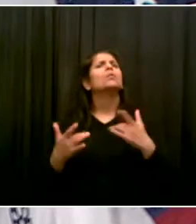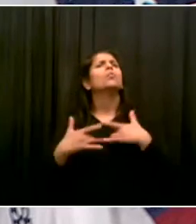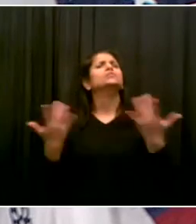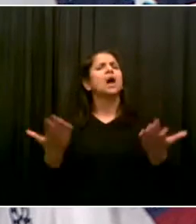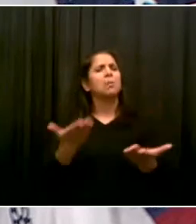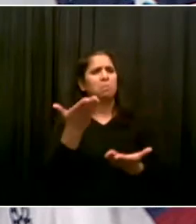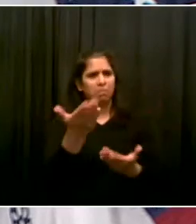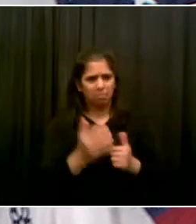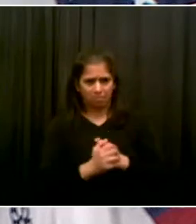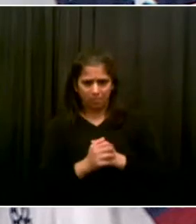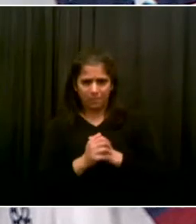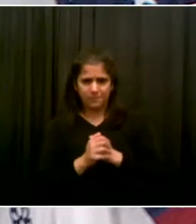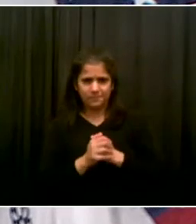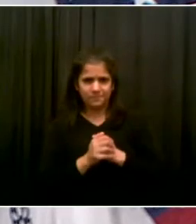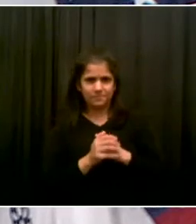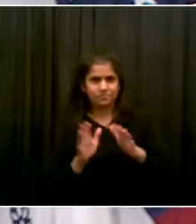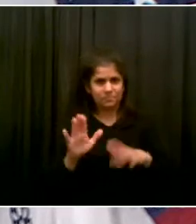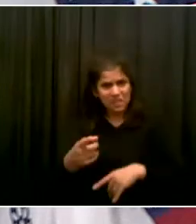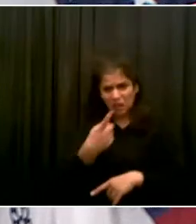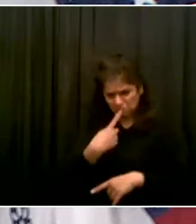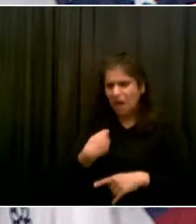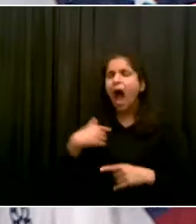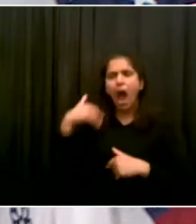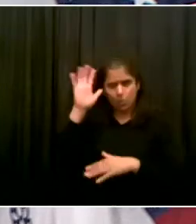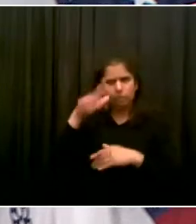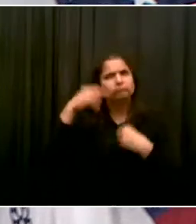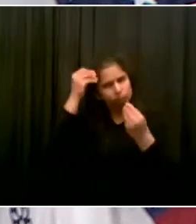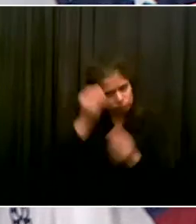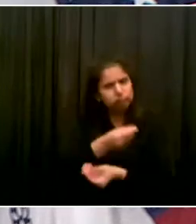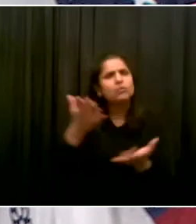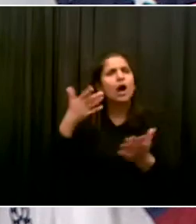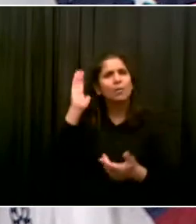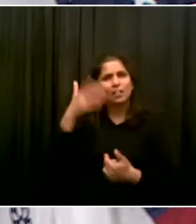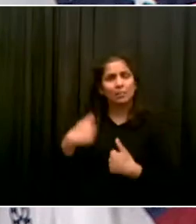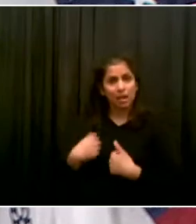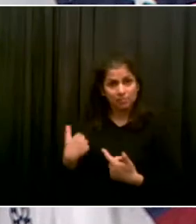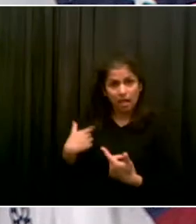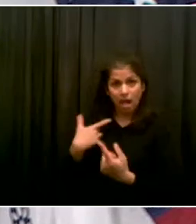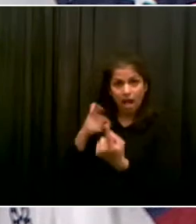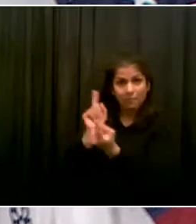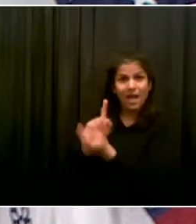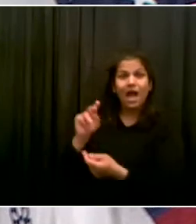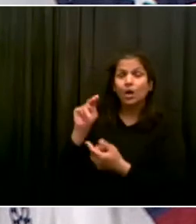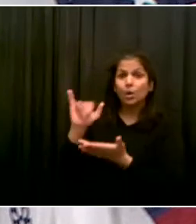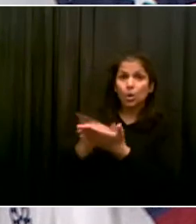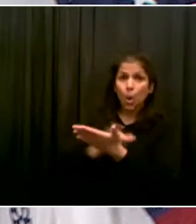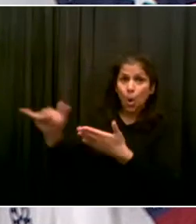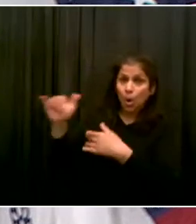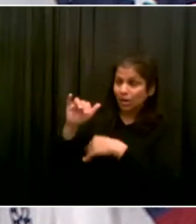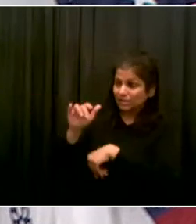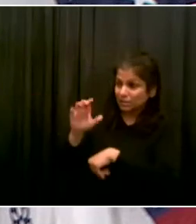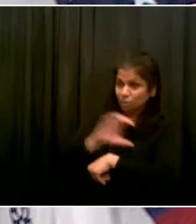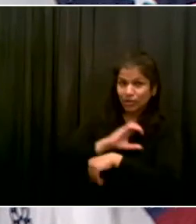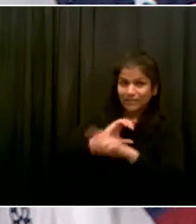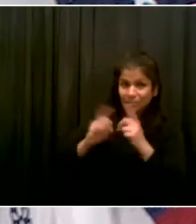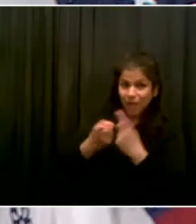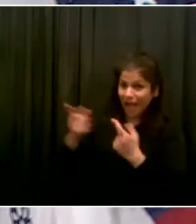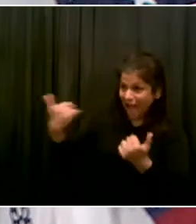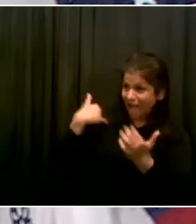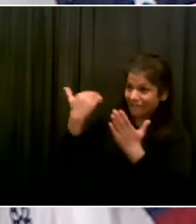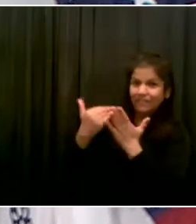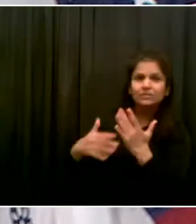Same thing. I asked the NYPD for it and was told to FOIL, but Obviously, I don't have the names